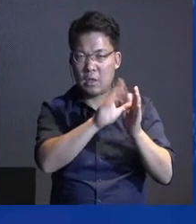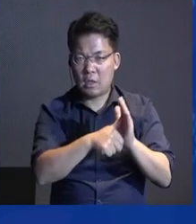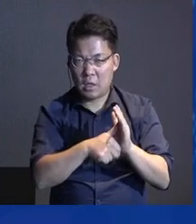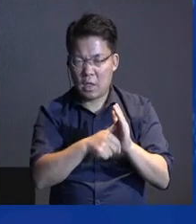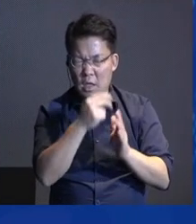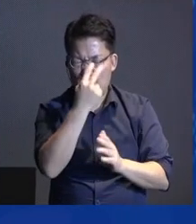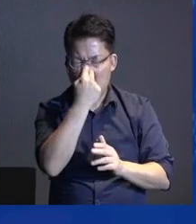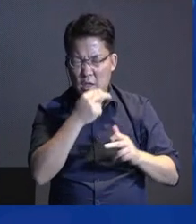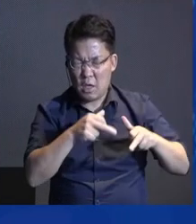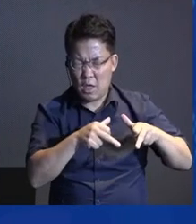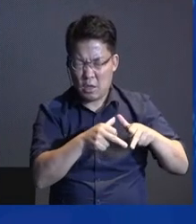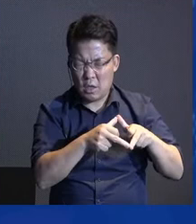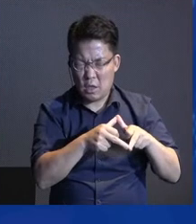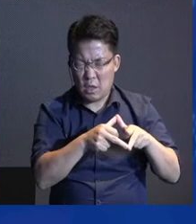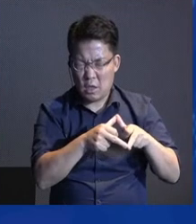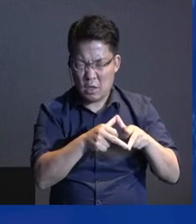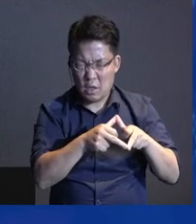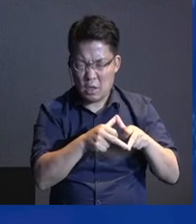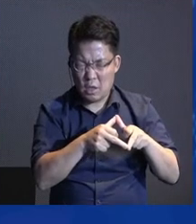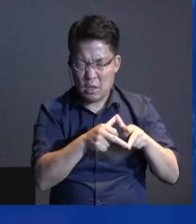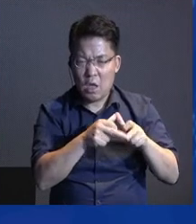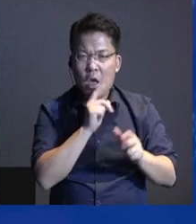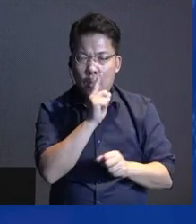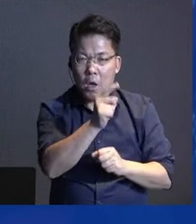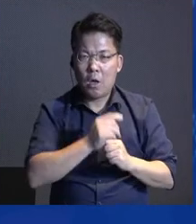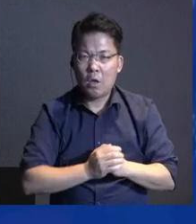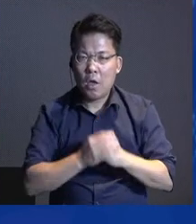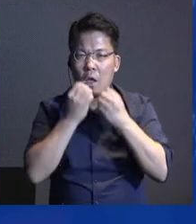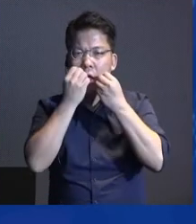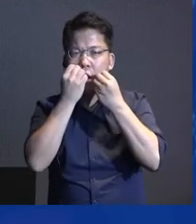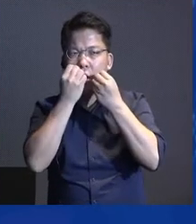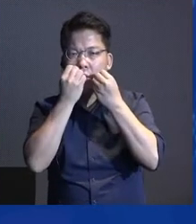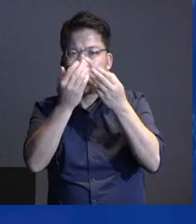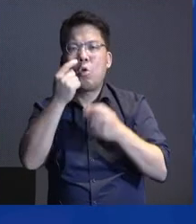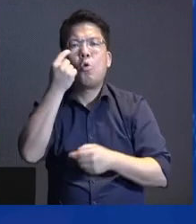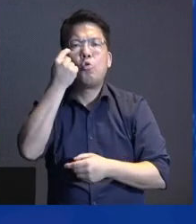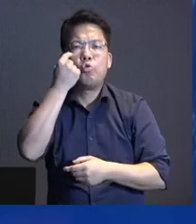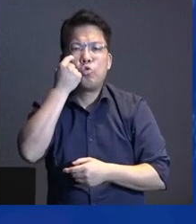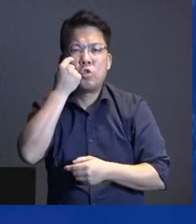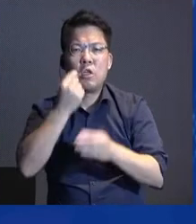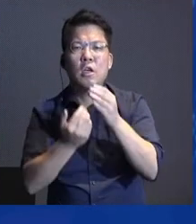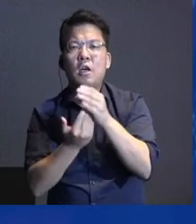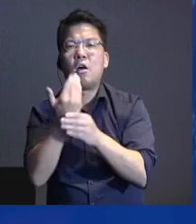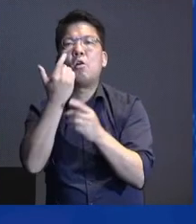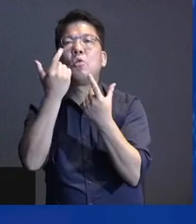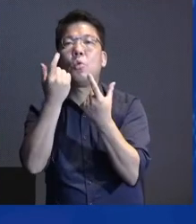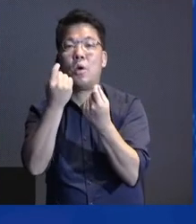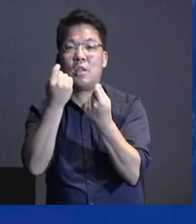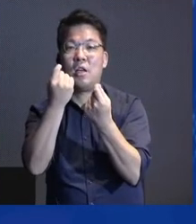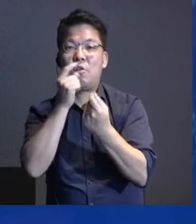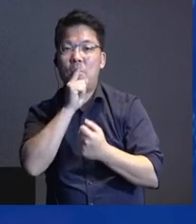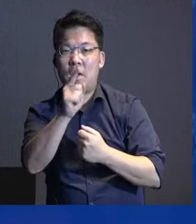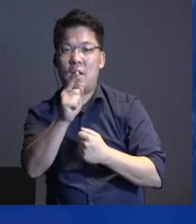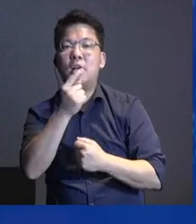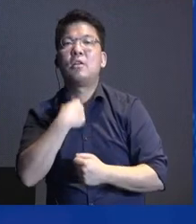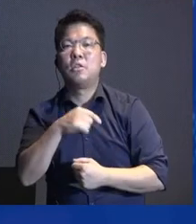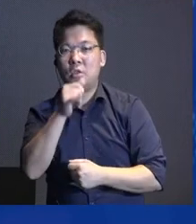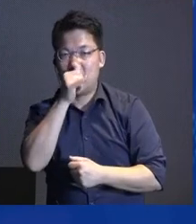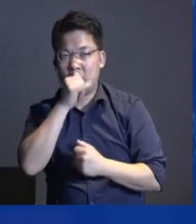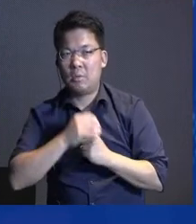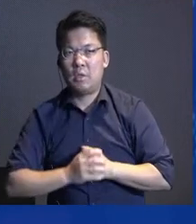that makes me very happy. So this is very important, and it's also an activity